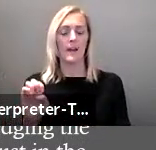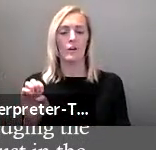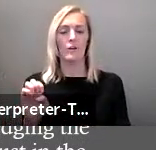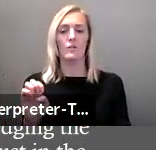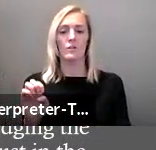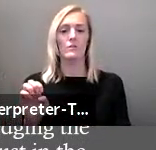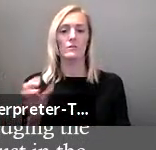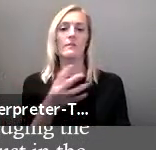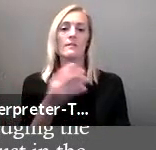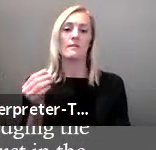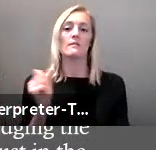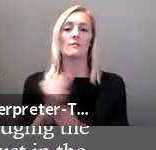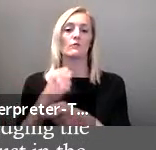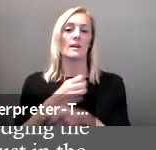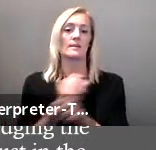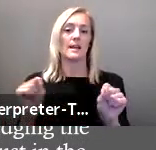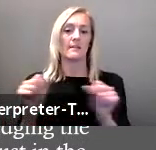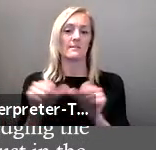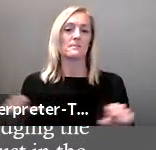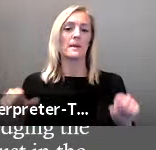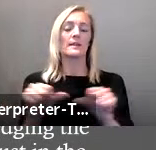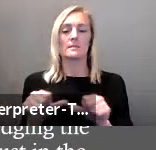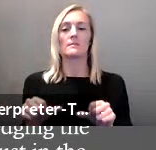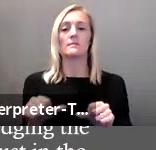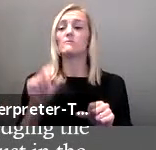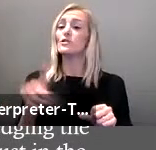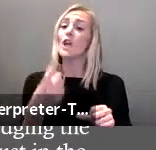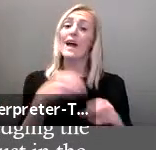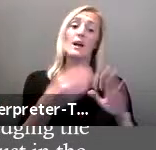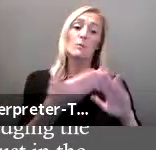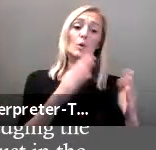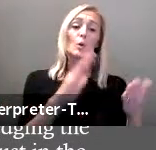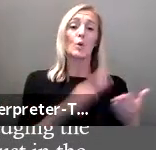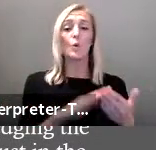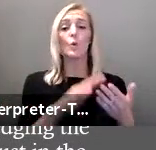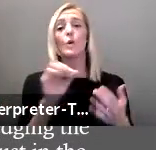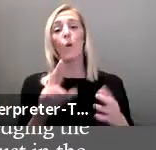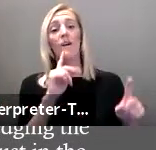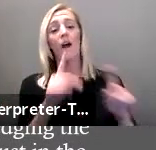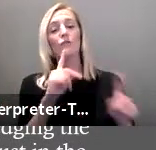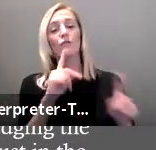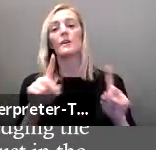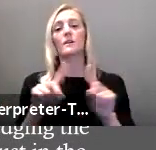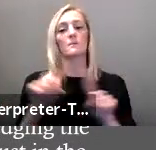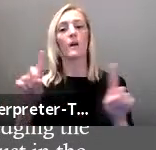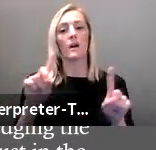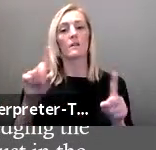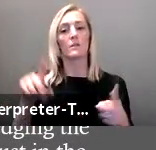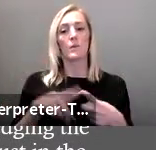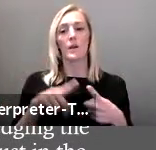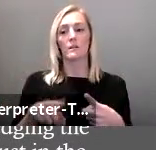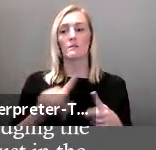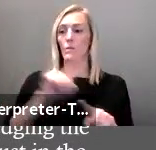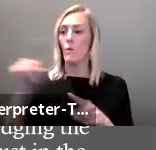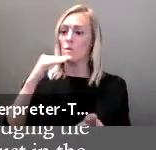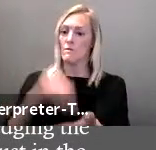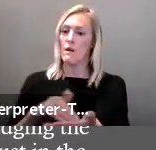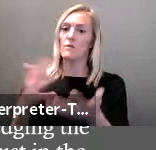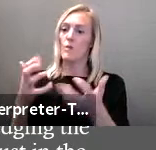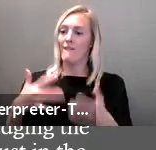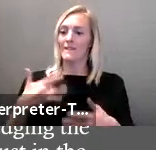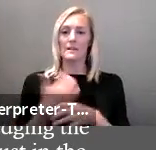as creating these safe spaces. So not just in their community, not just in these conversations, but when you receive care, you want to feel